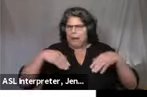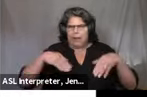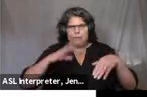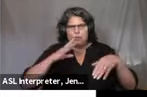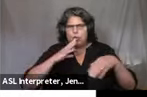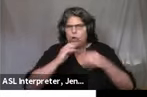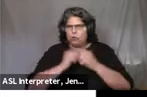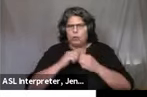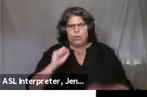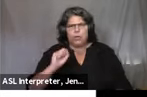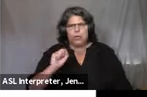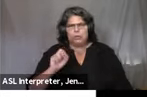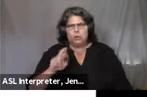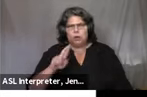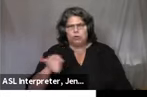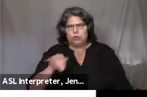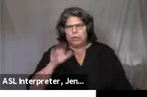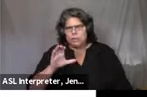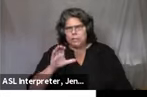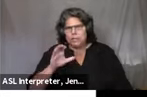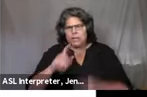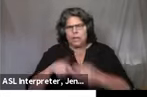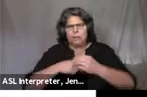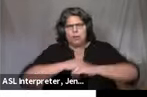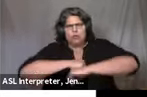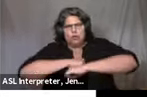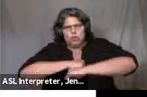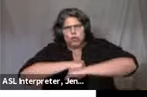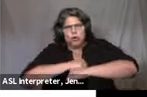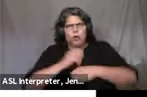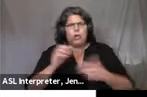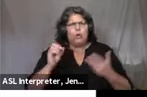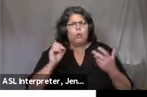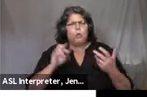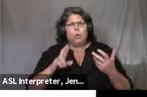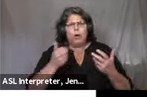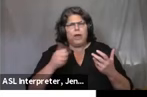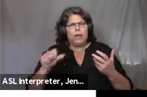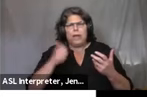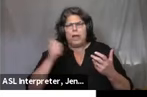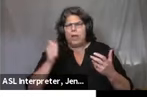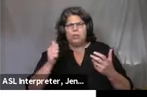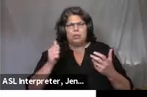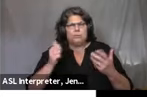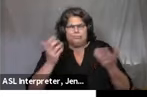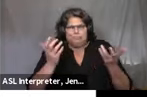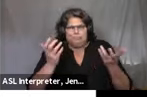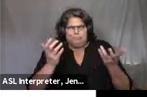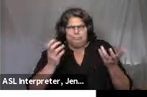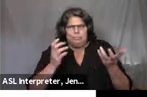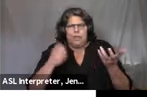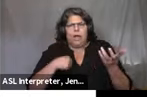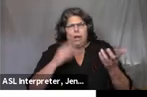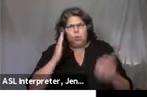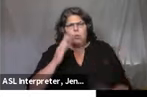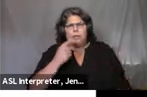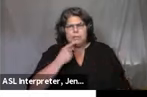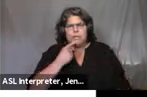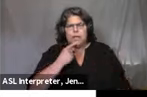or regarding security or any other residents, but I will say that